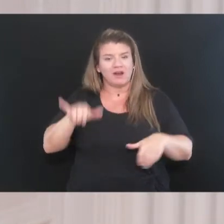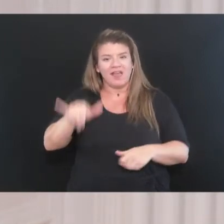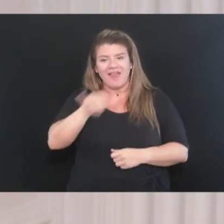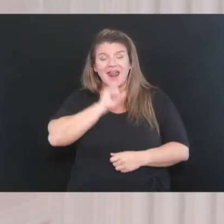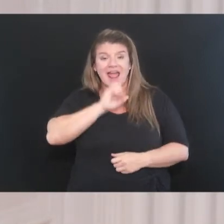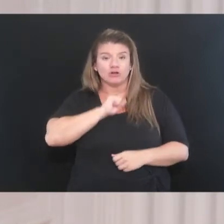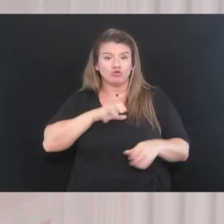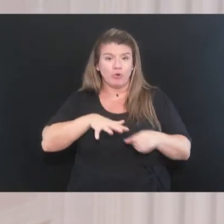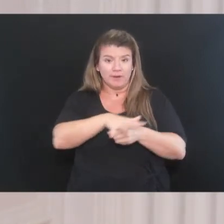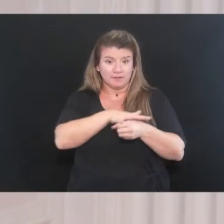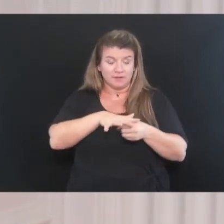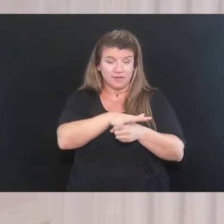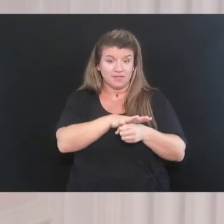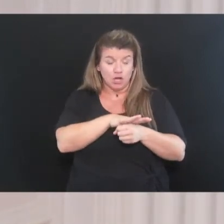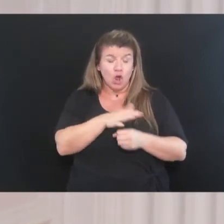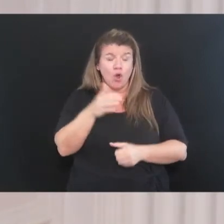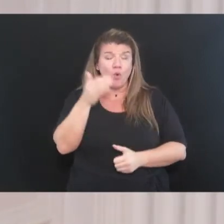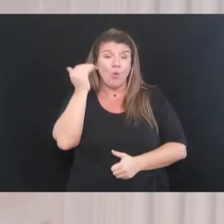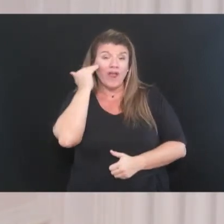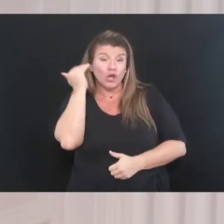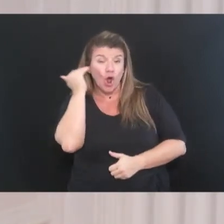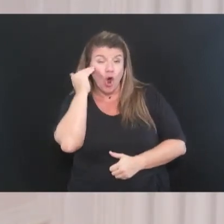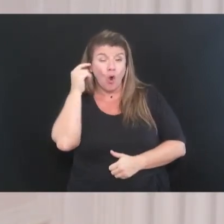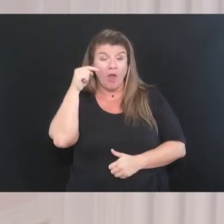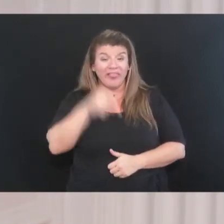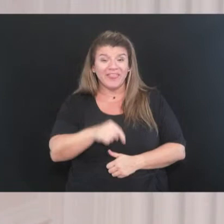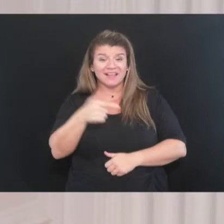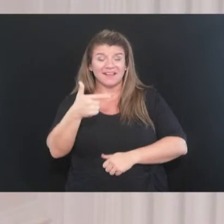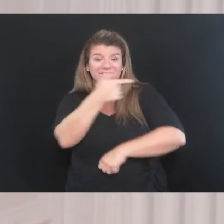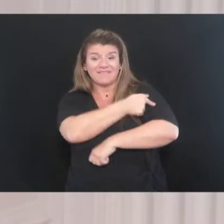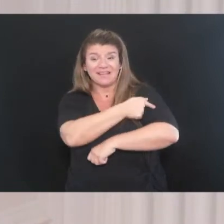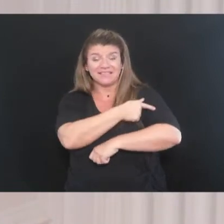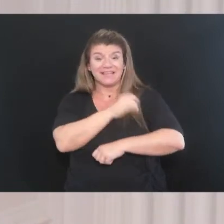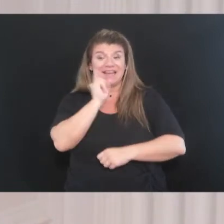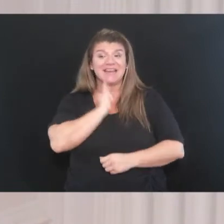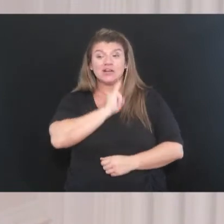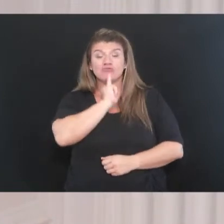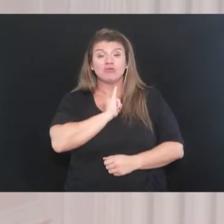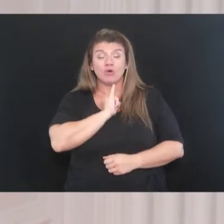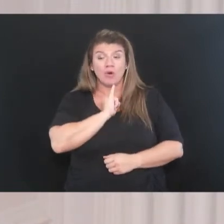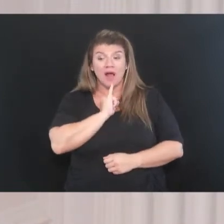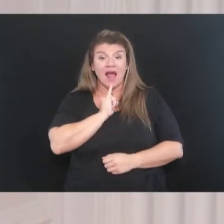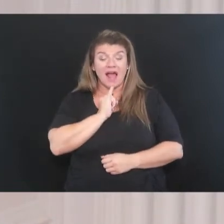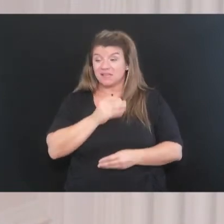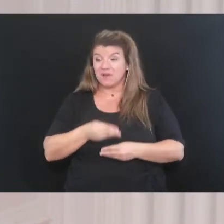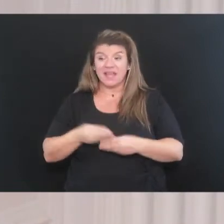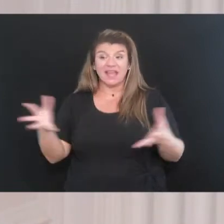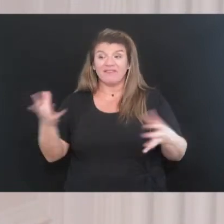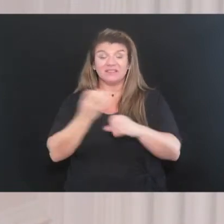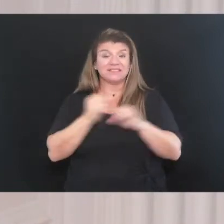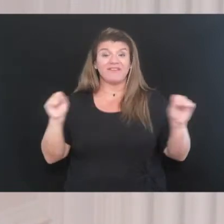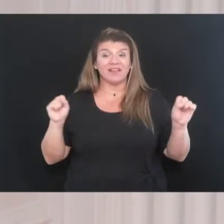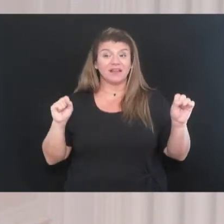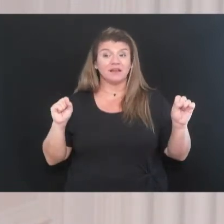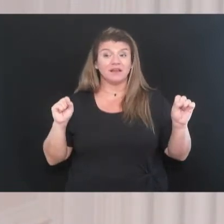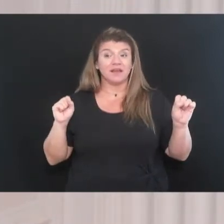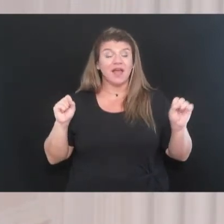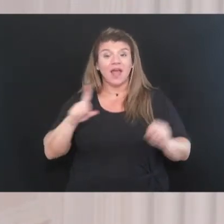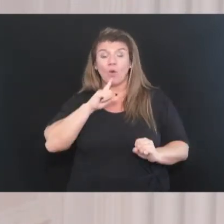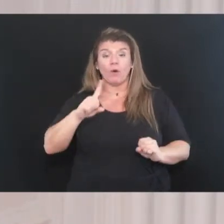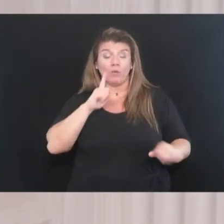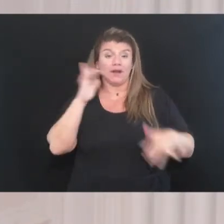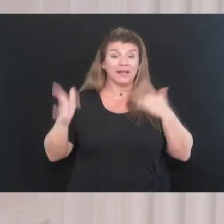range. We know that this vaccine in Israel has been given safely, and we are really